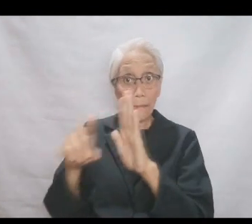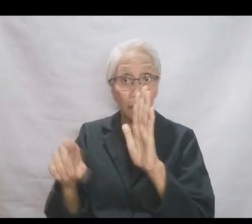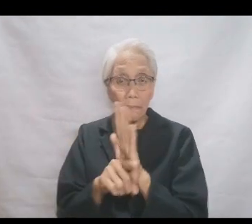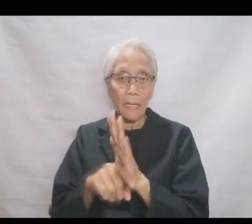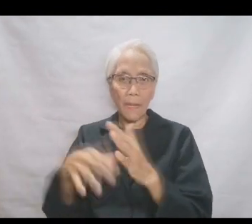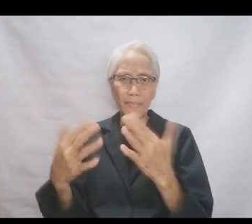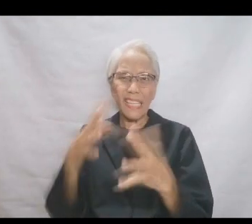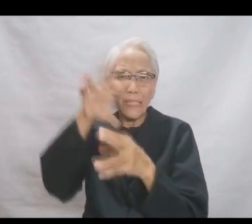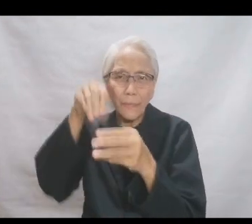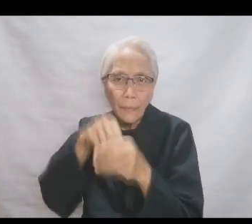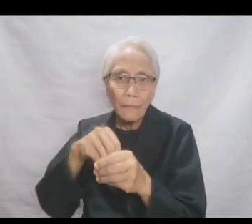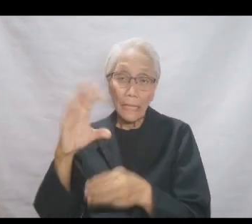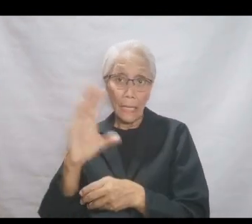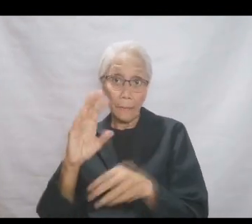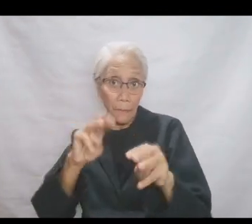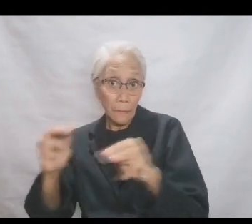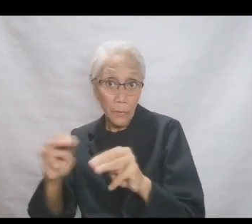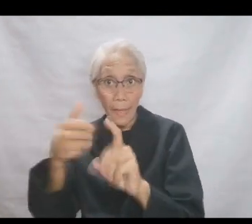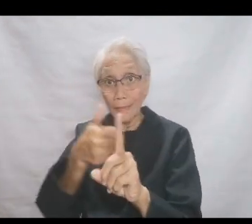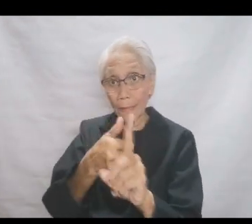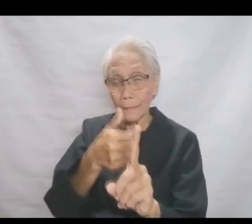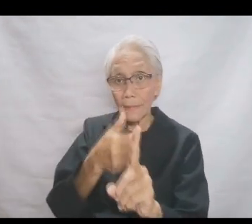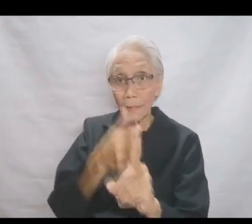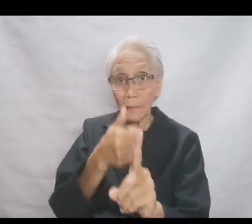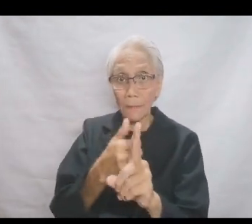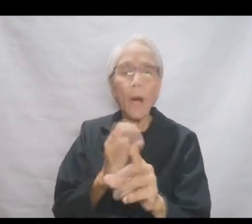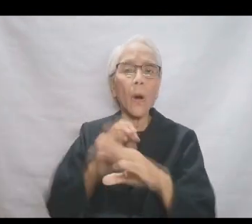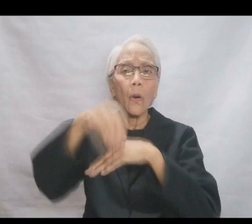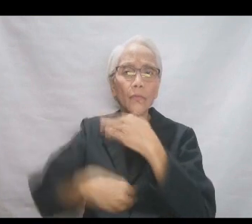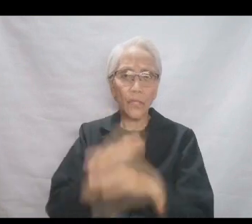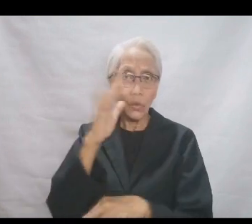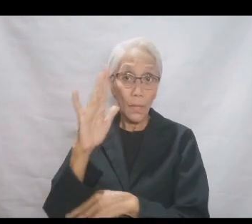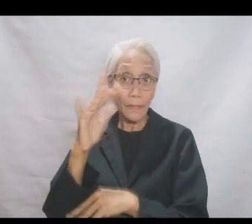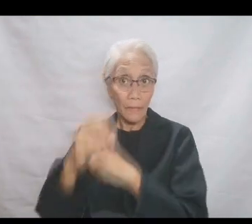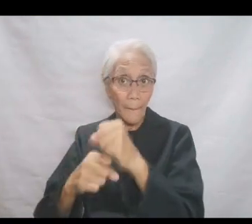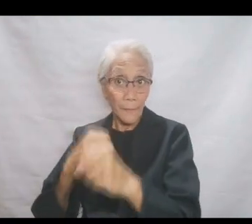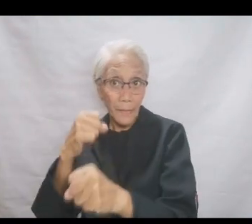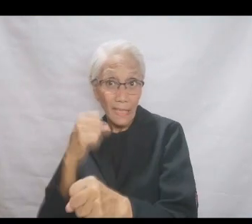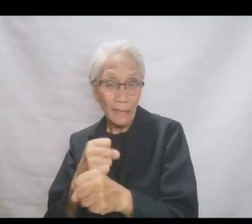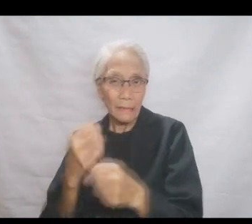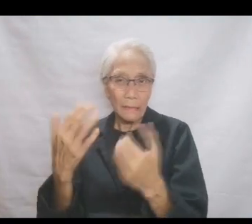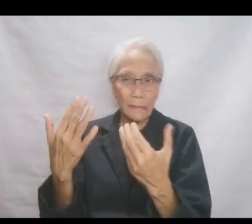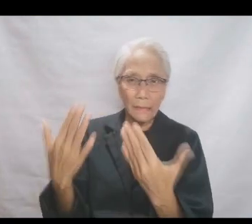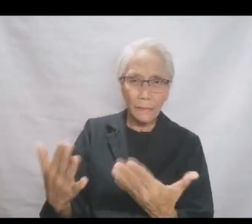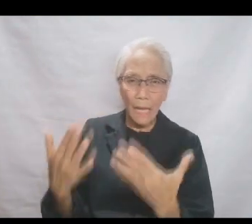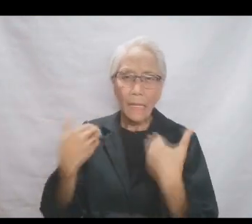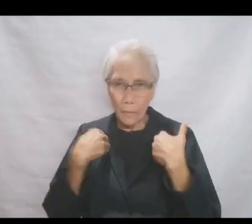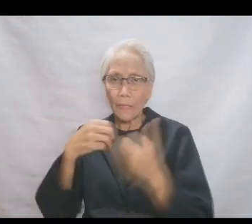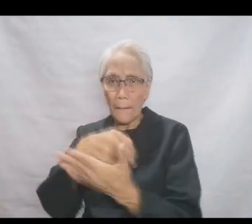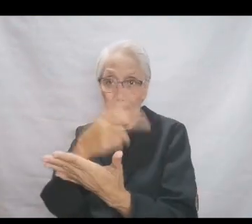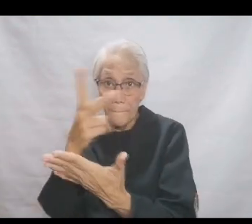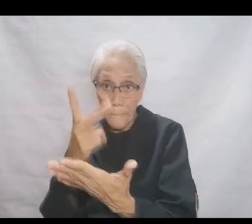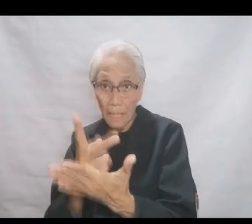my background is I've been involved in the charismatic movement myself for over 25 years. I've been part of the prophetic